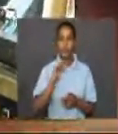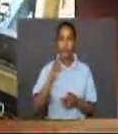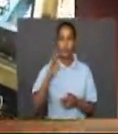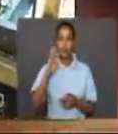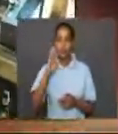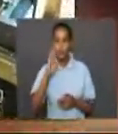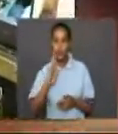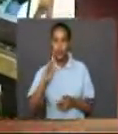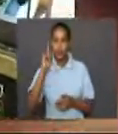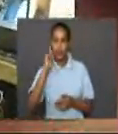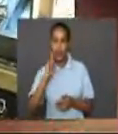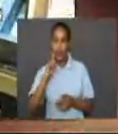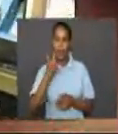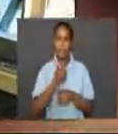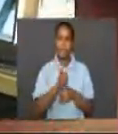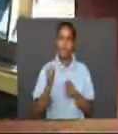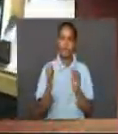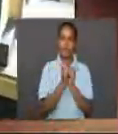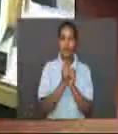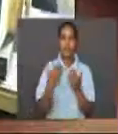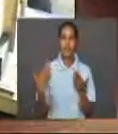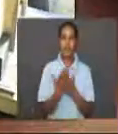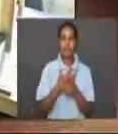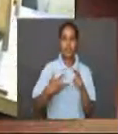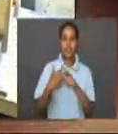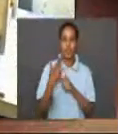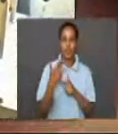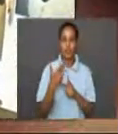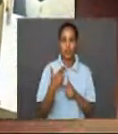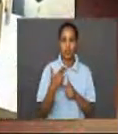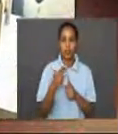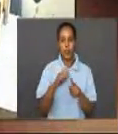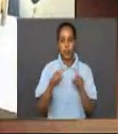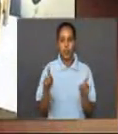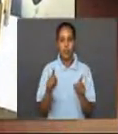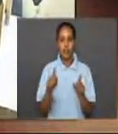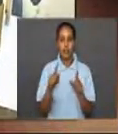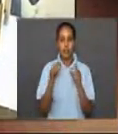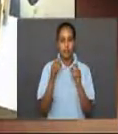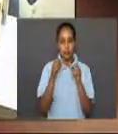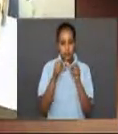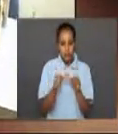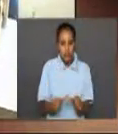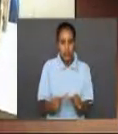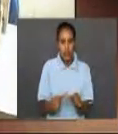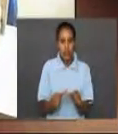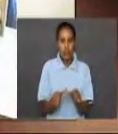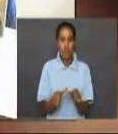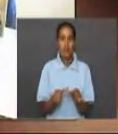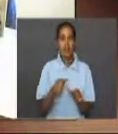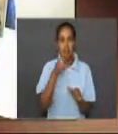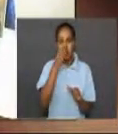the reaction of tin with chlorine, bromine, fluorine, and